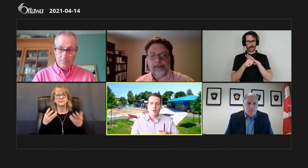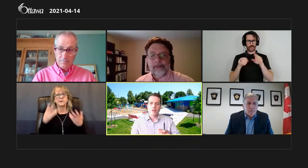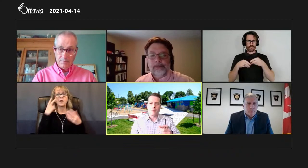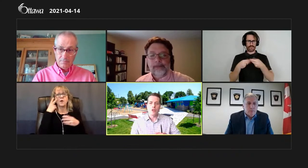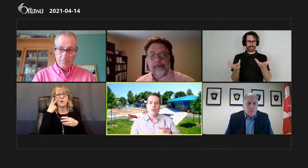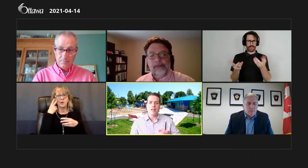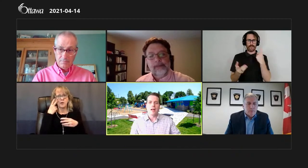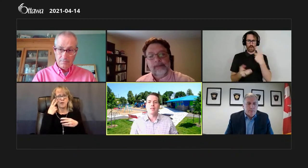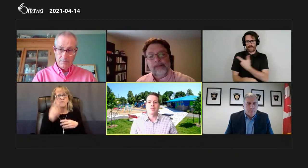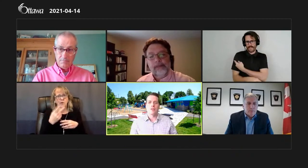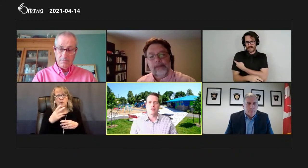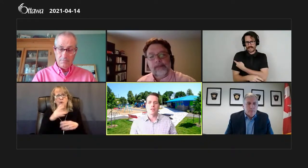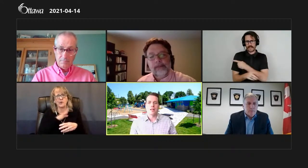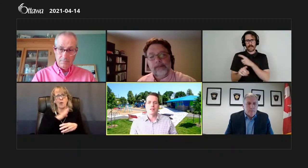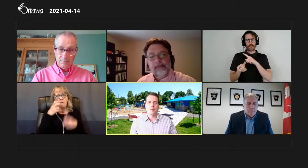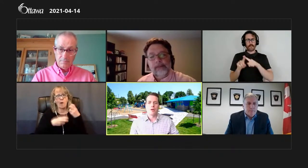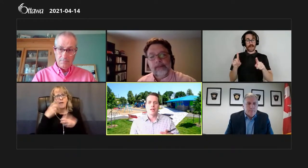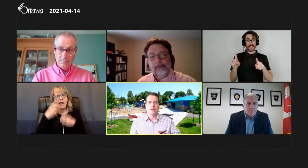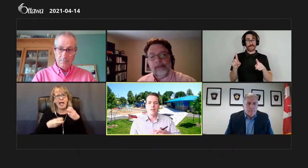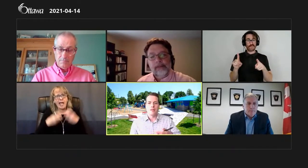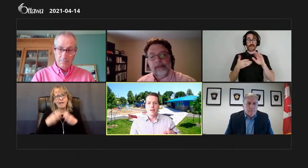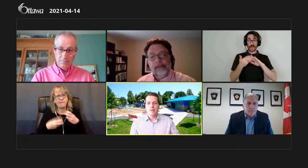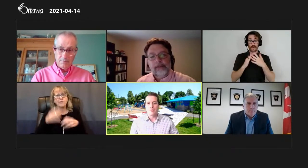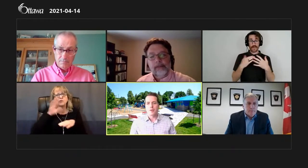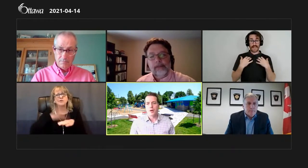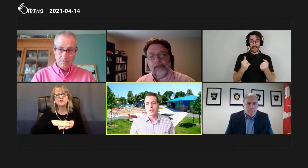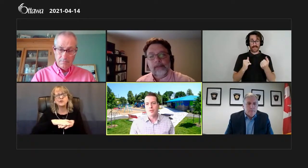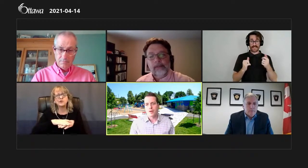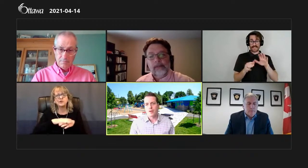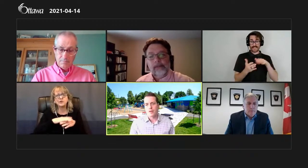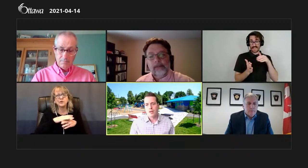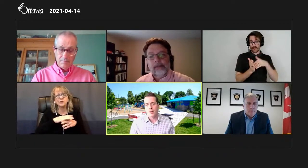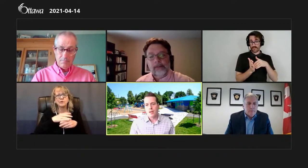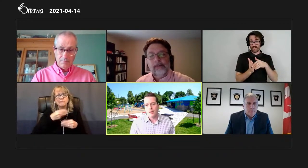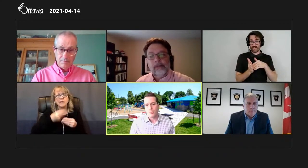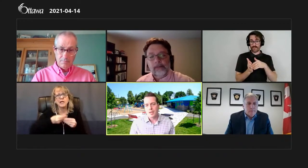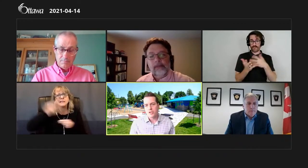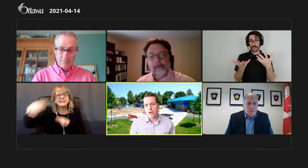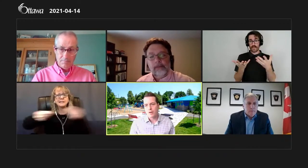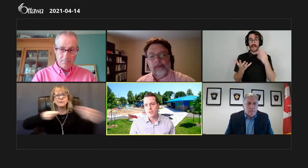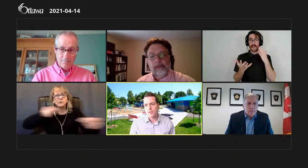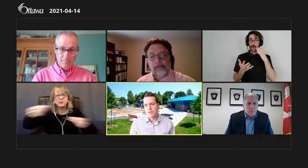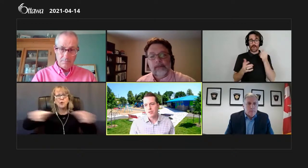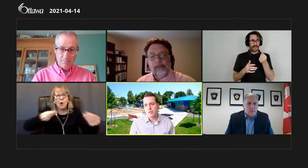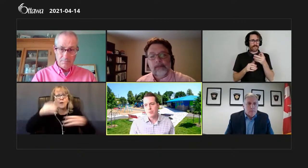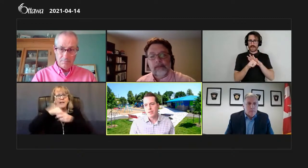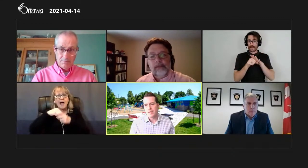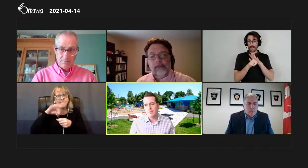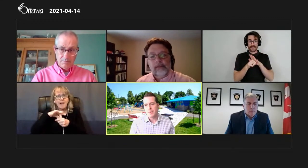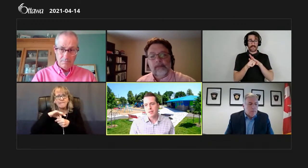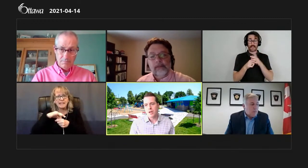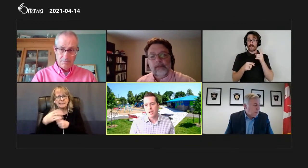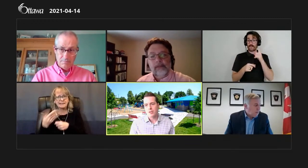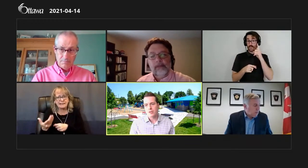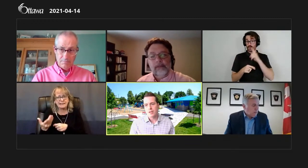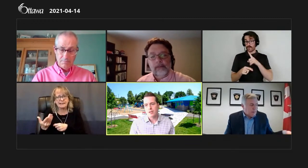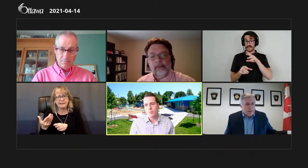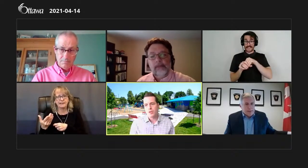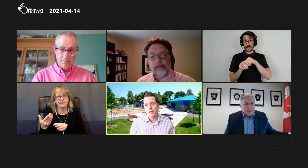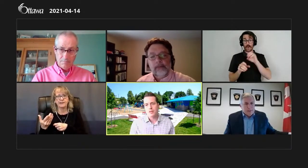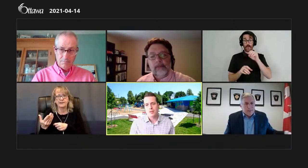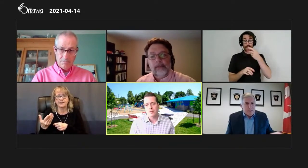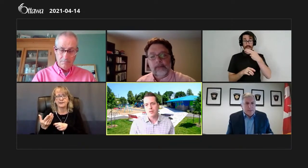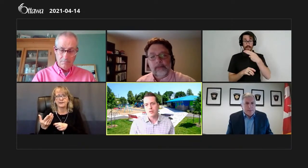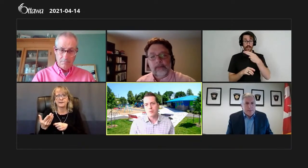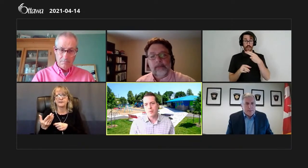heard community health centers, and at some point in different parts of our OPH conferences, we did speak to doctors and community